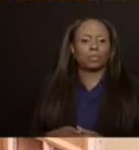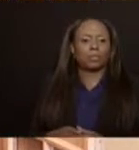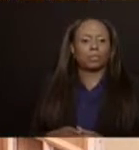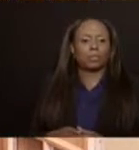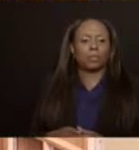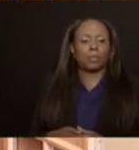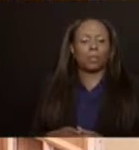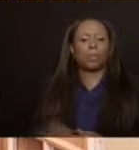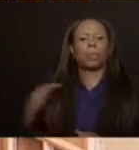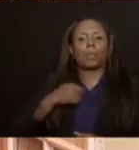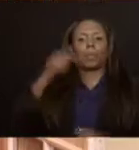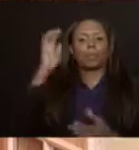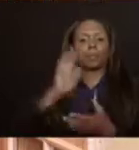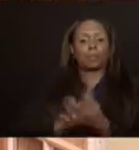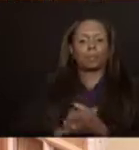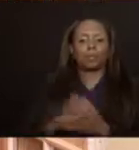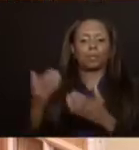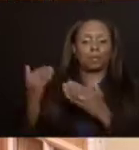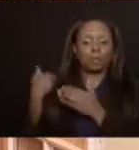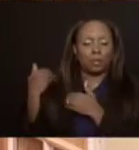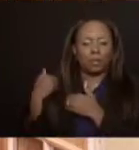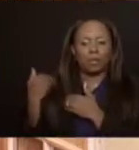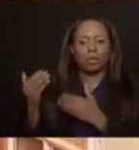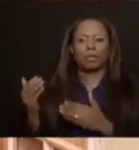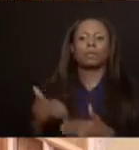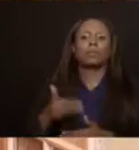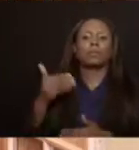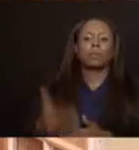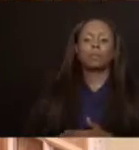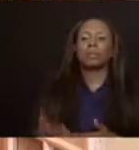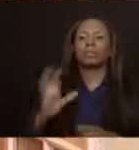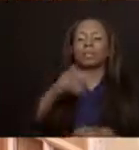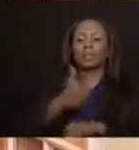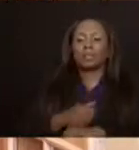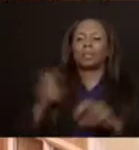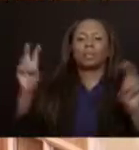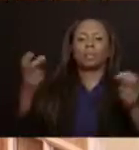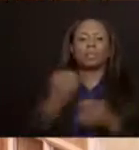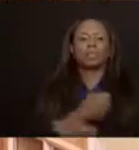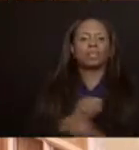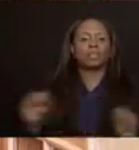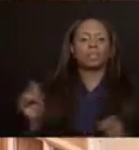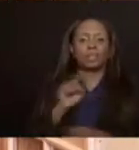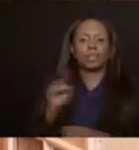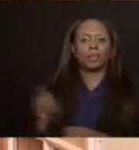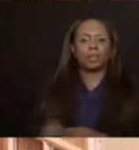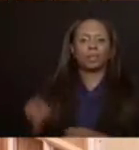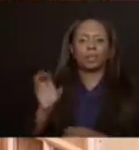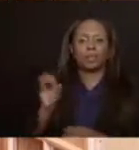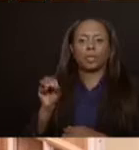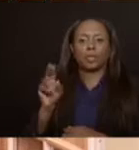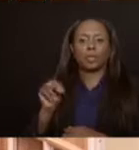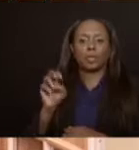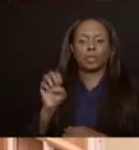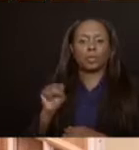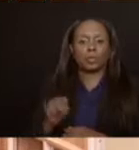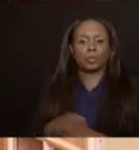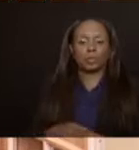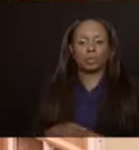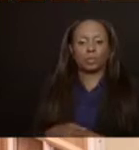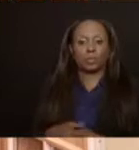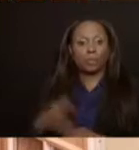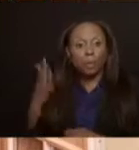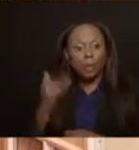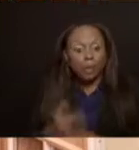responsibility now to move to the next level, which is the creation of safe zones. And why? Because you, the majority, have